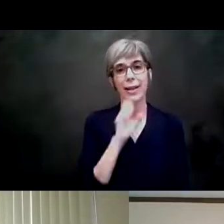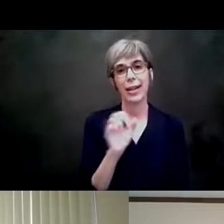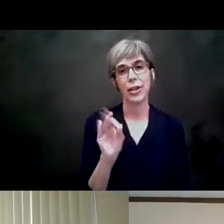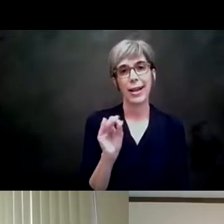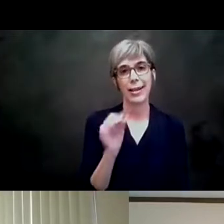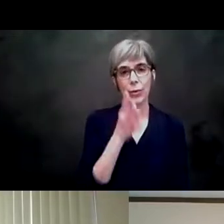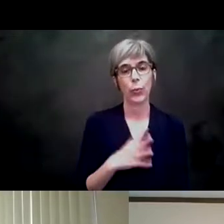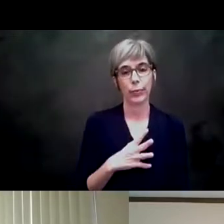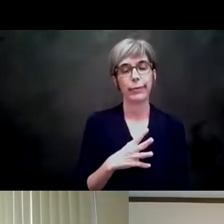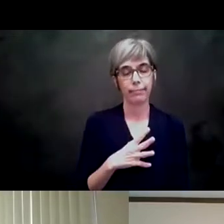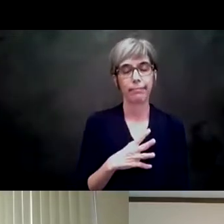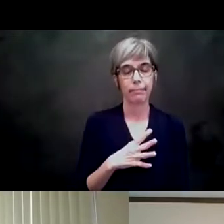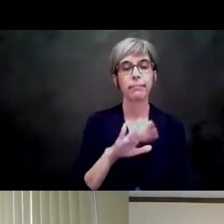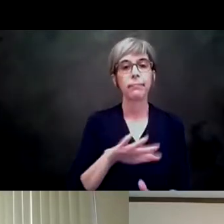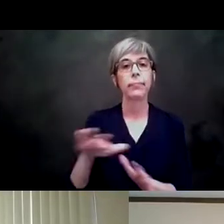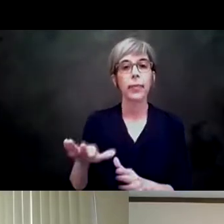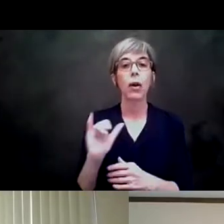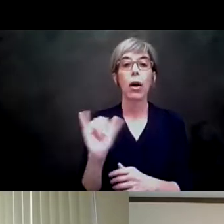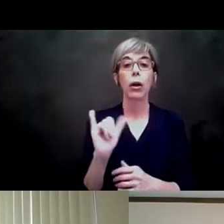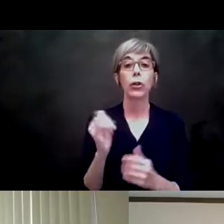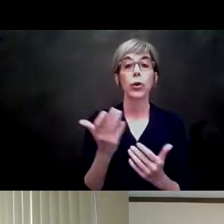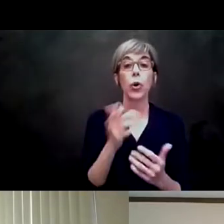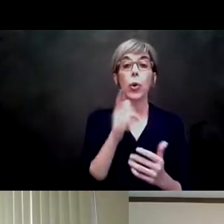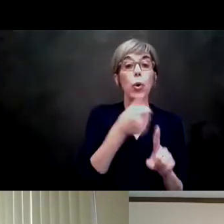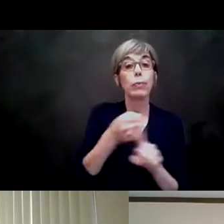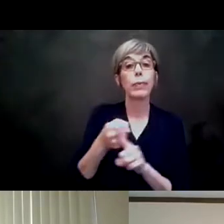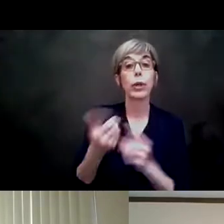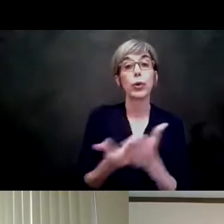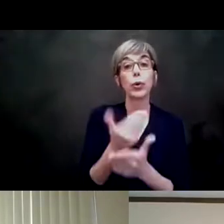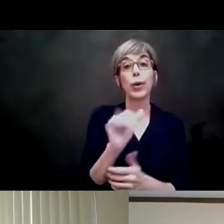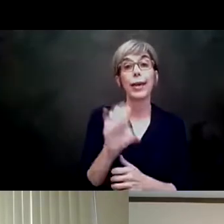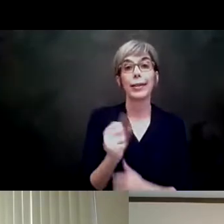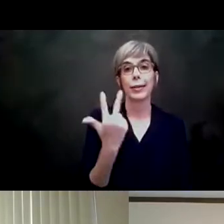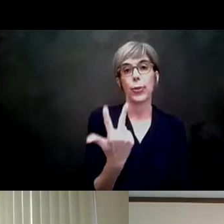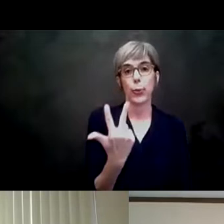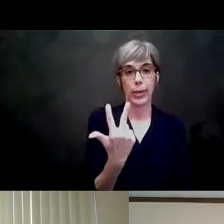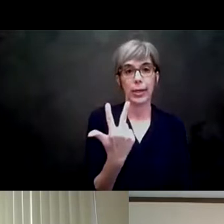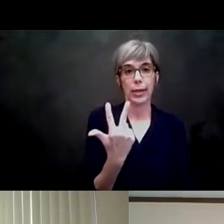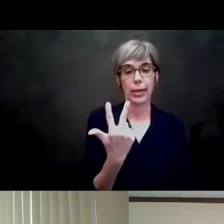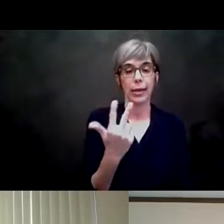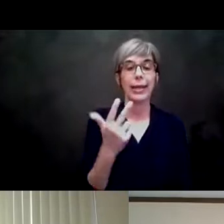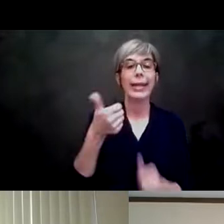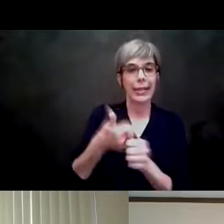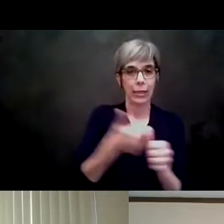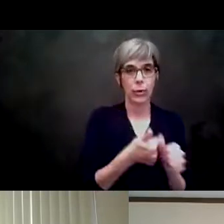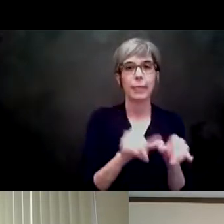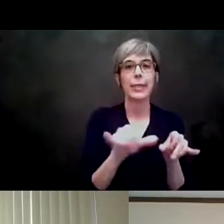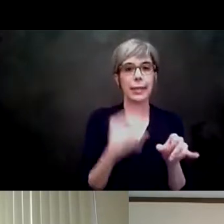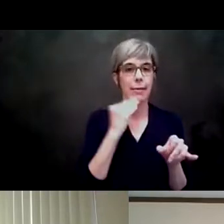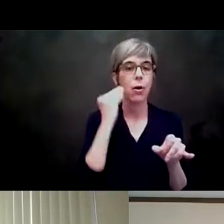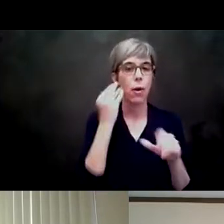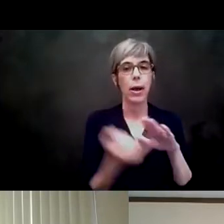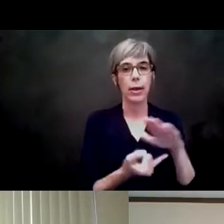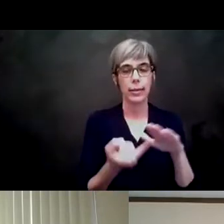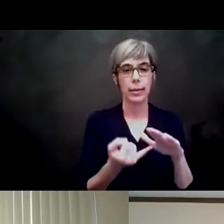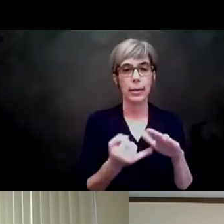addition to that, we are reporting 3 new cases of COVID-19, all of whom are isolating at home. This brings the